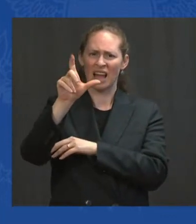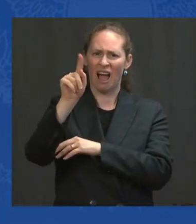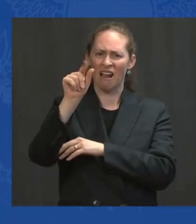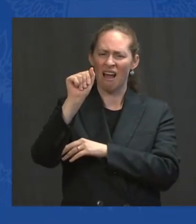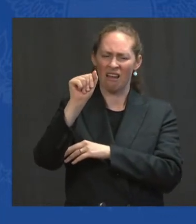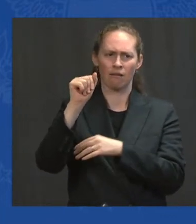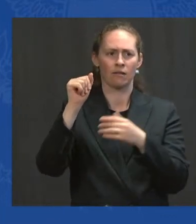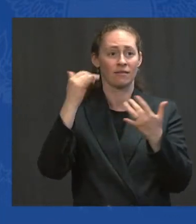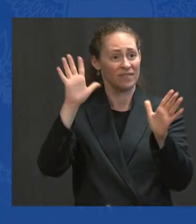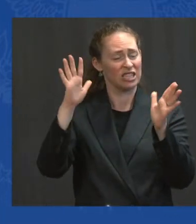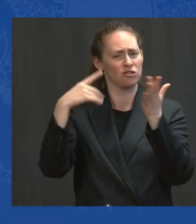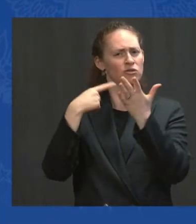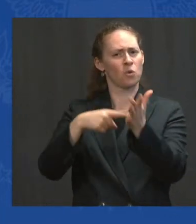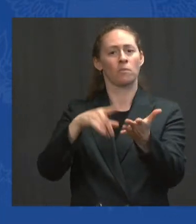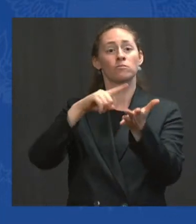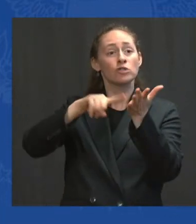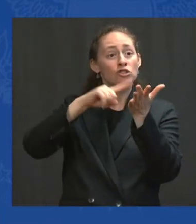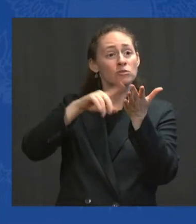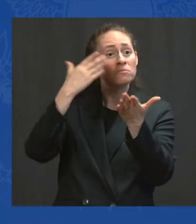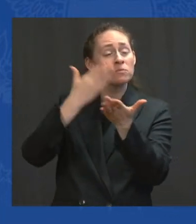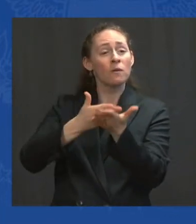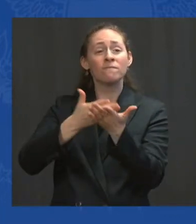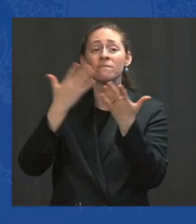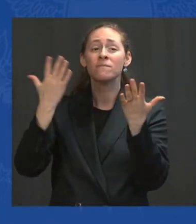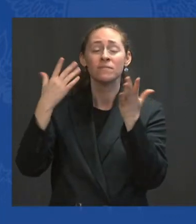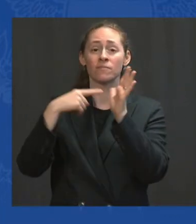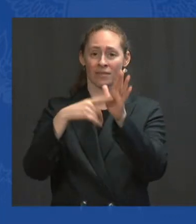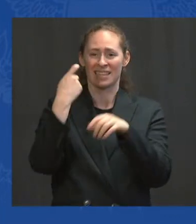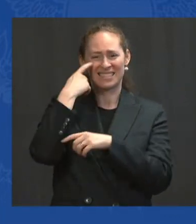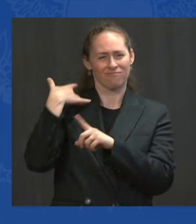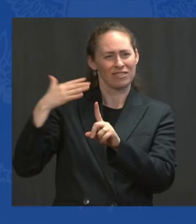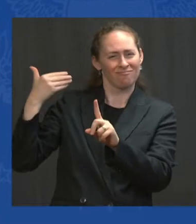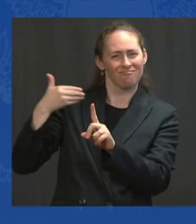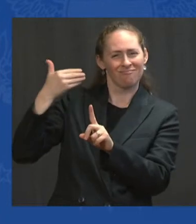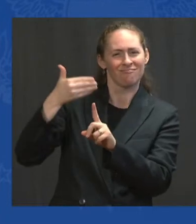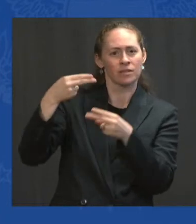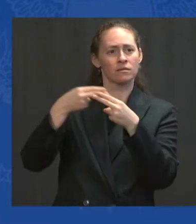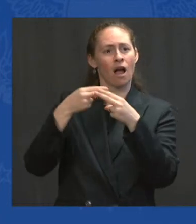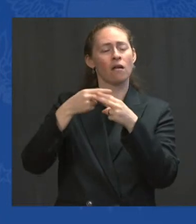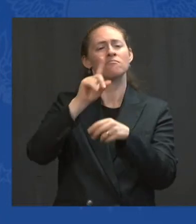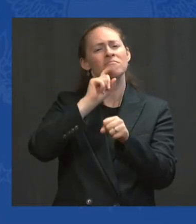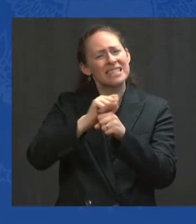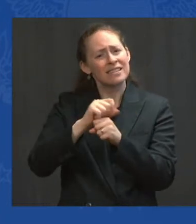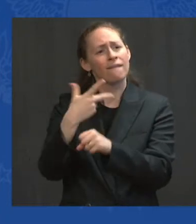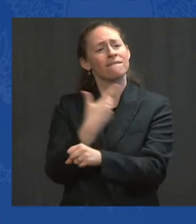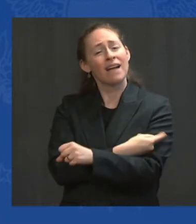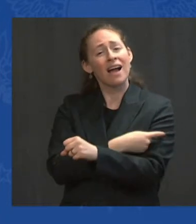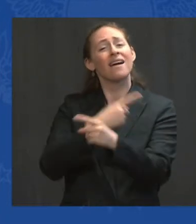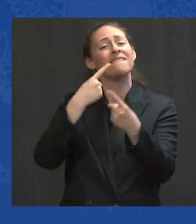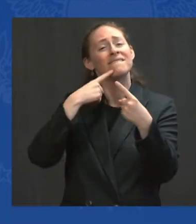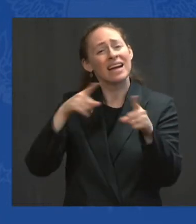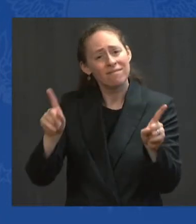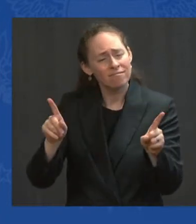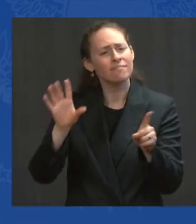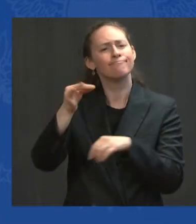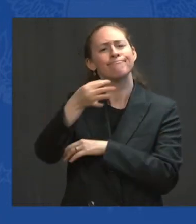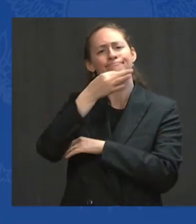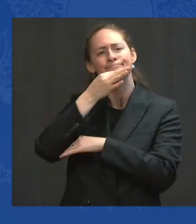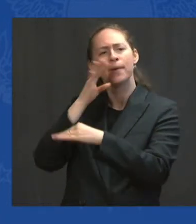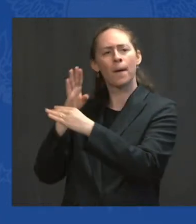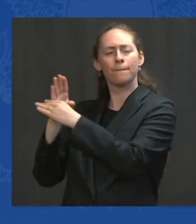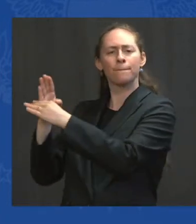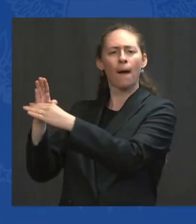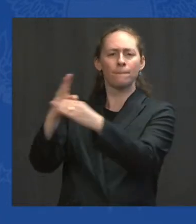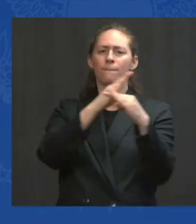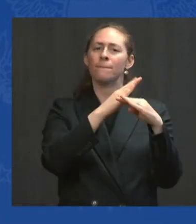showed you on the previous 4 or 5 slides, that the vaccines indeed are effective against it. The only